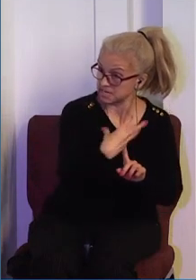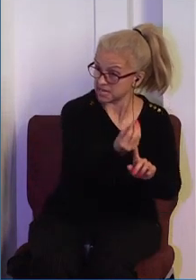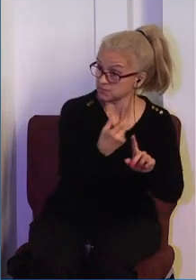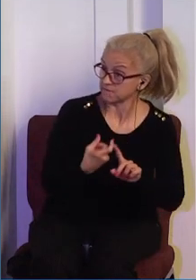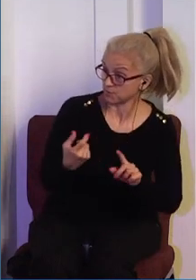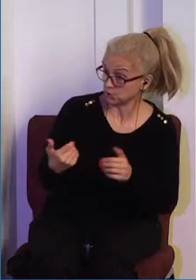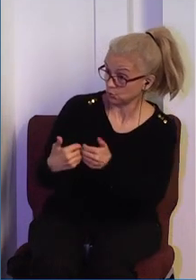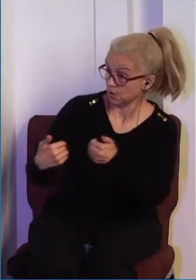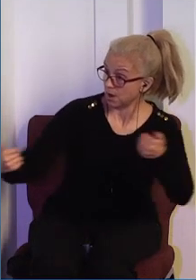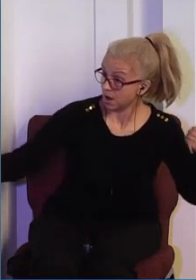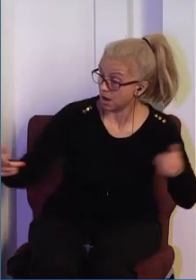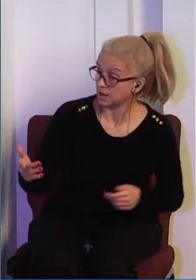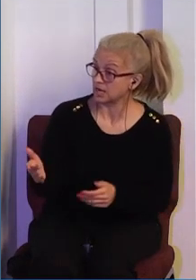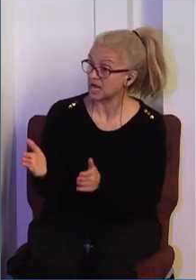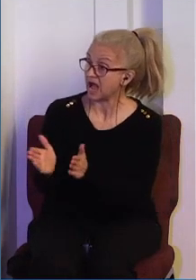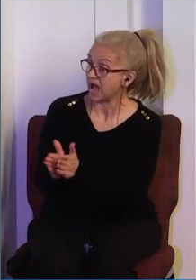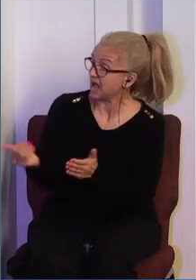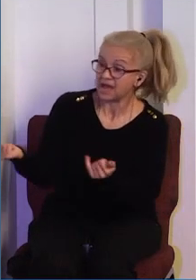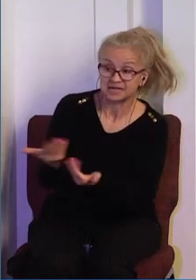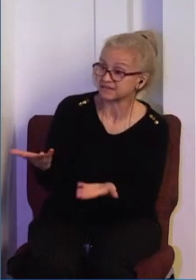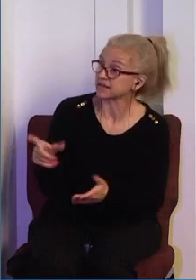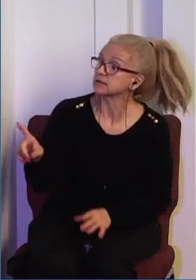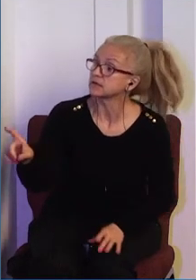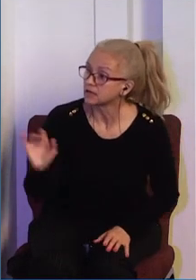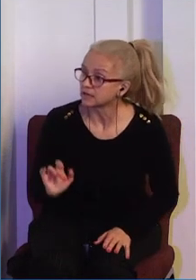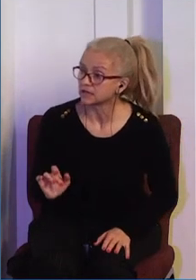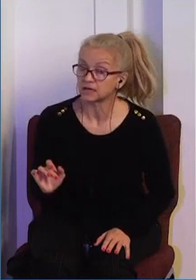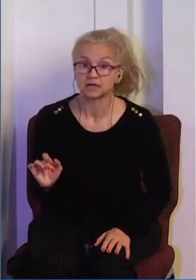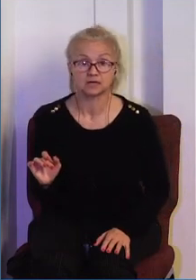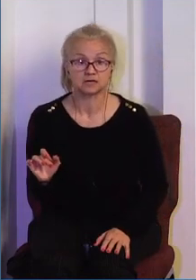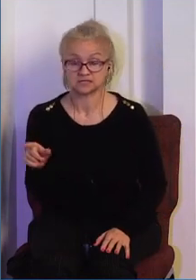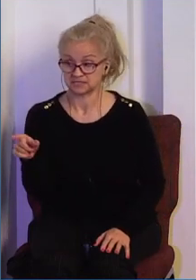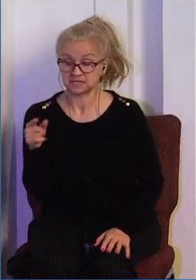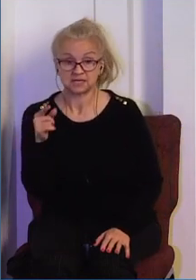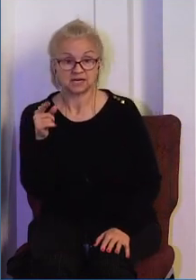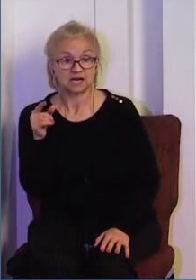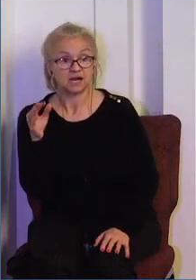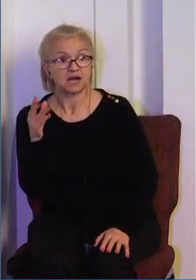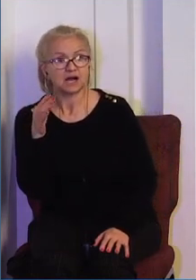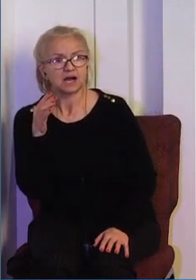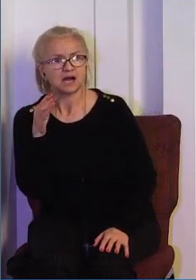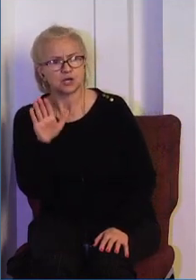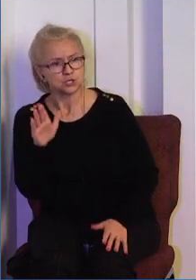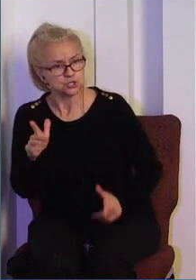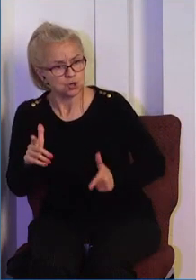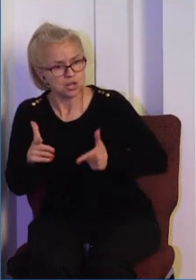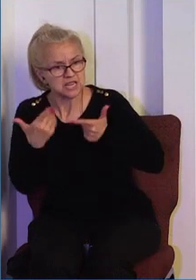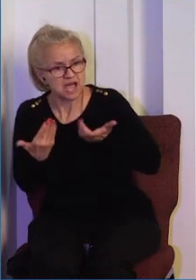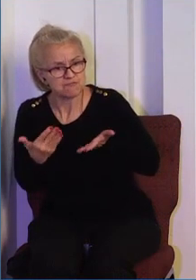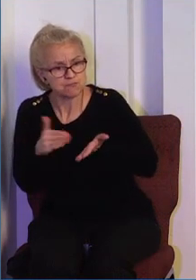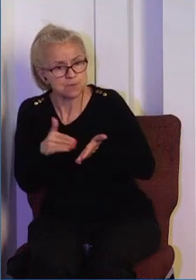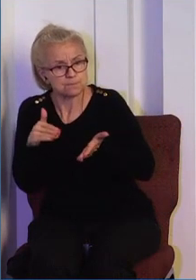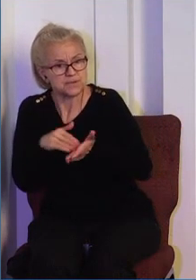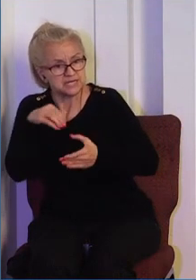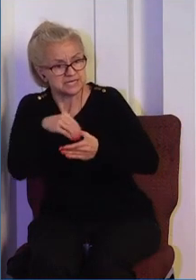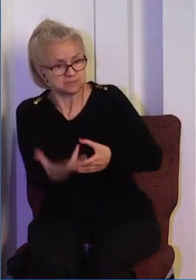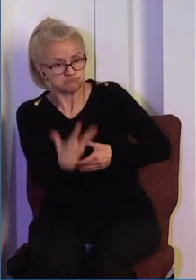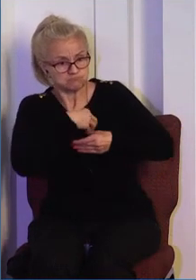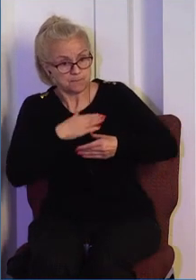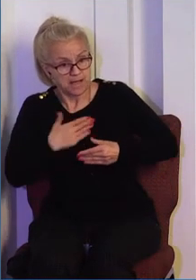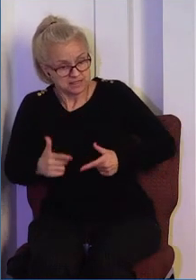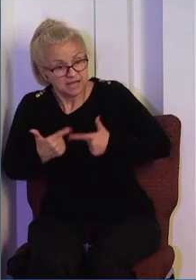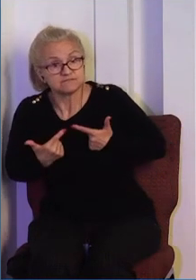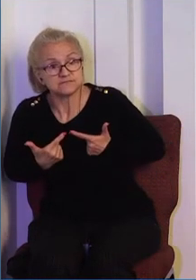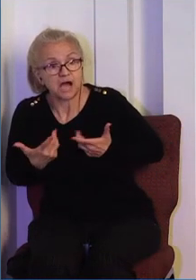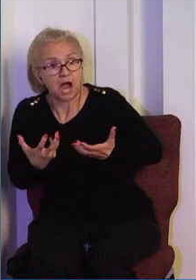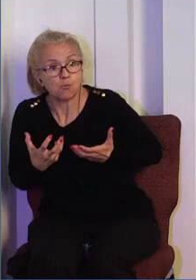you? Ask anything." Elisha said, "Your life repeated in my life. I